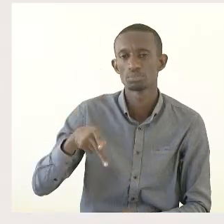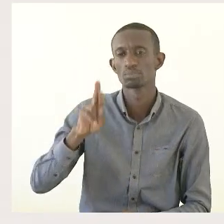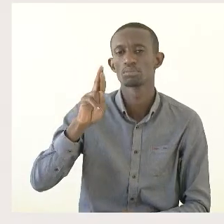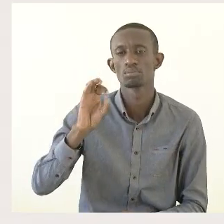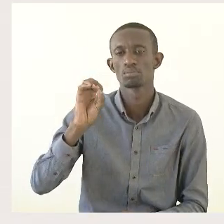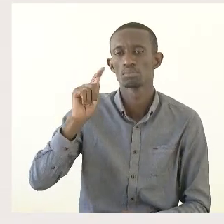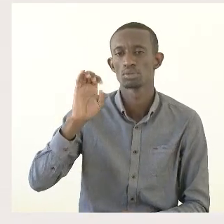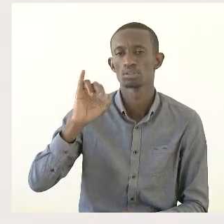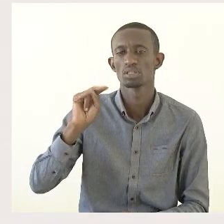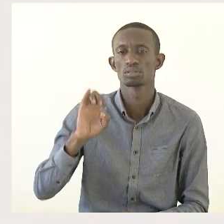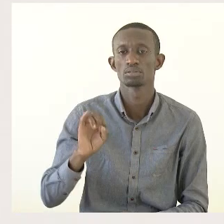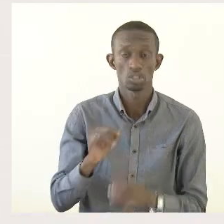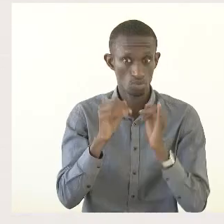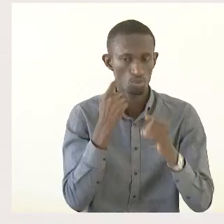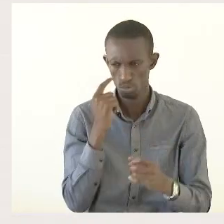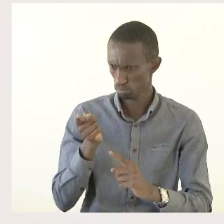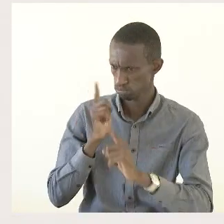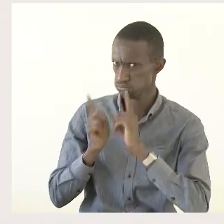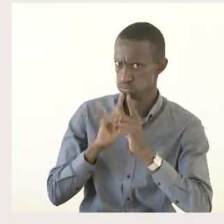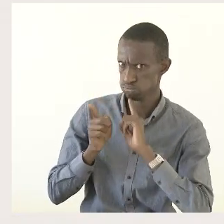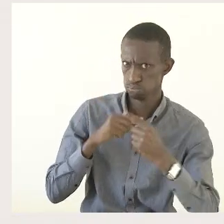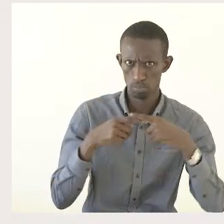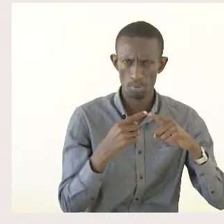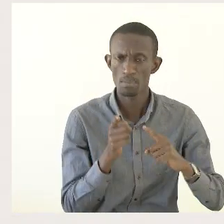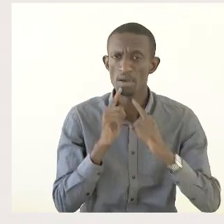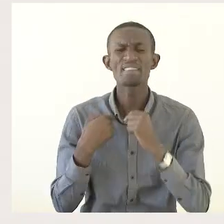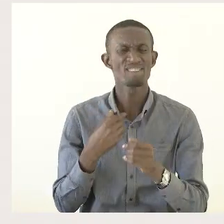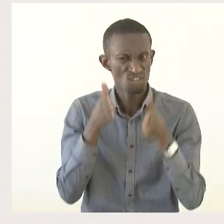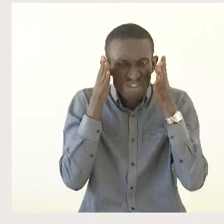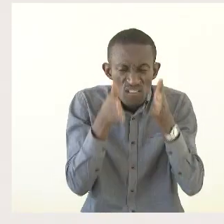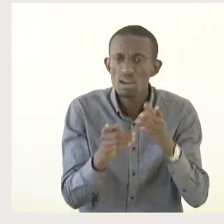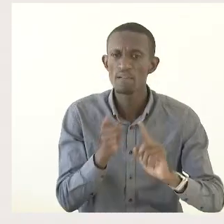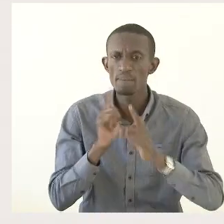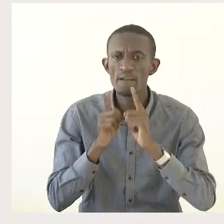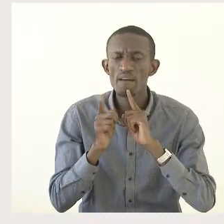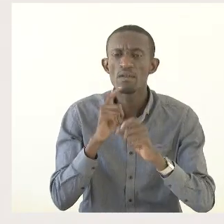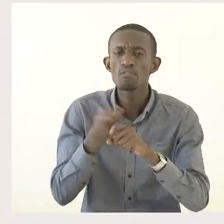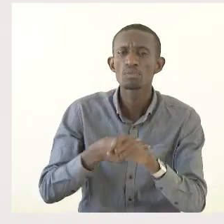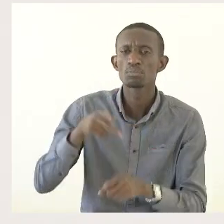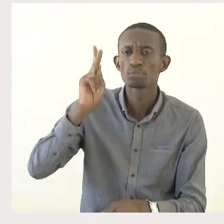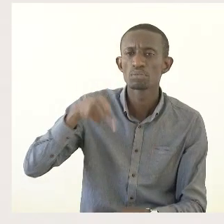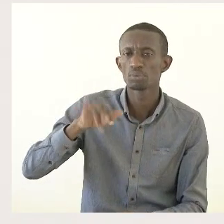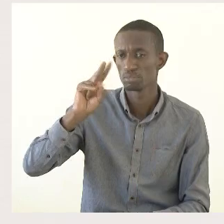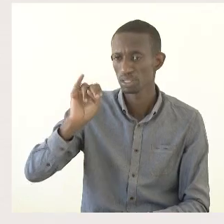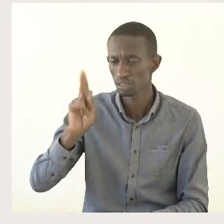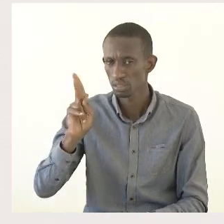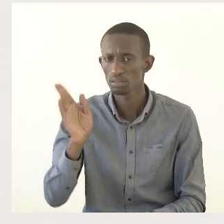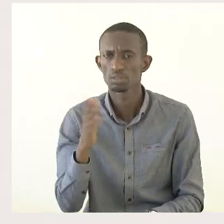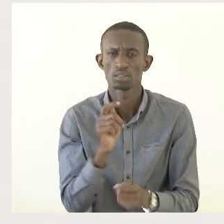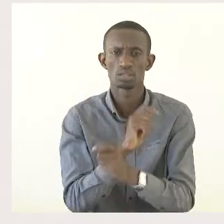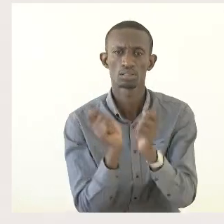there. Once you get that color, I'm emphasizing on that color, coagulated pink mass appears.